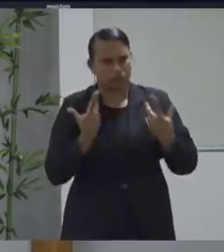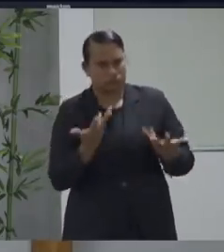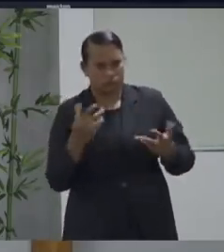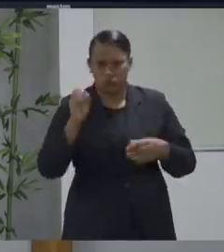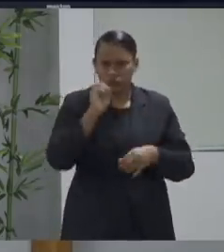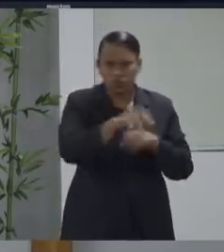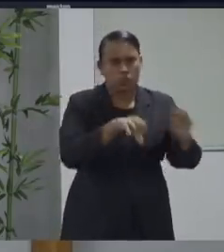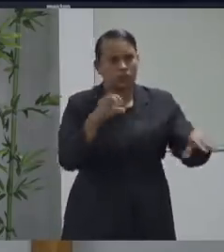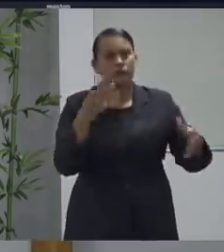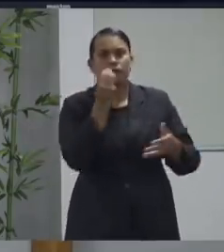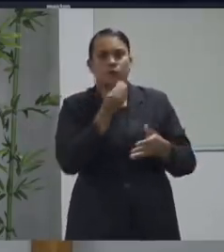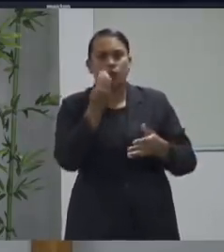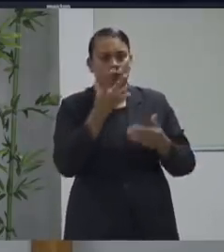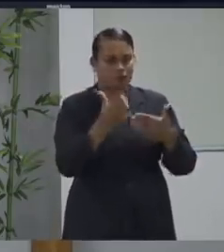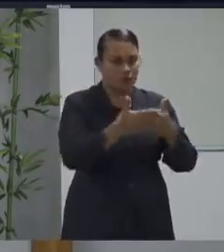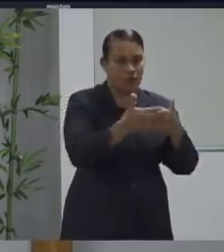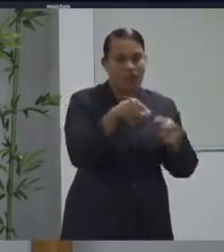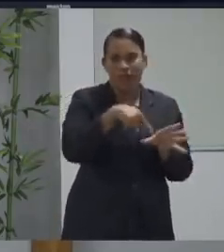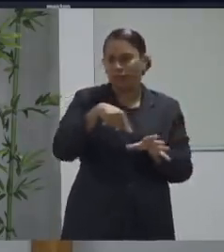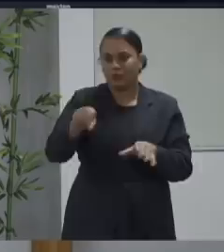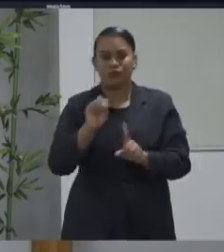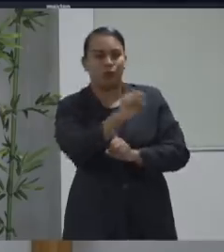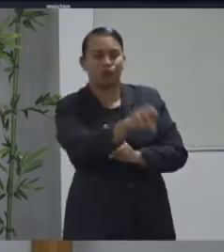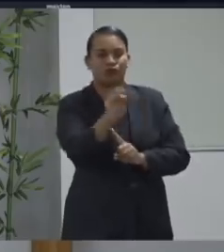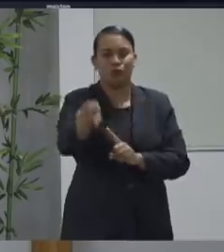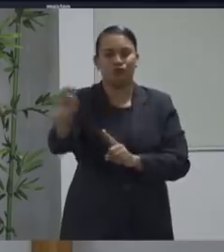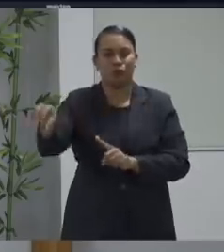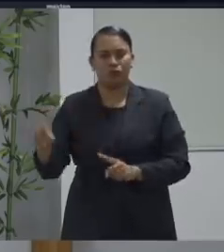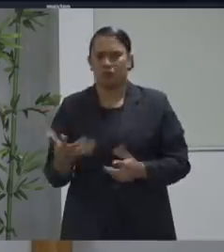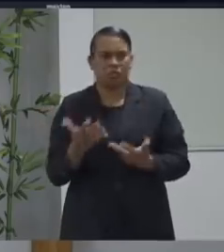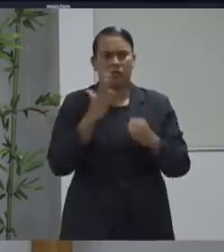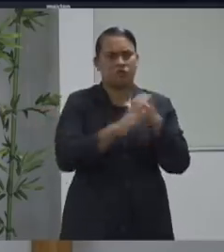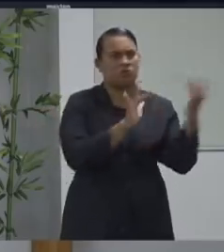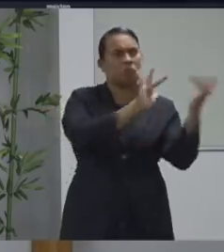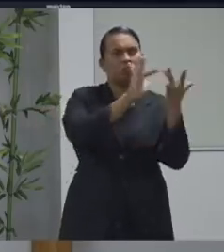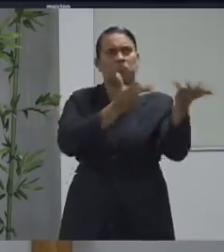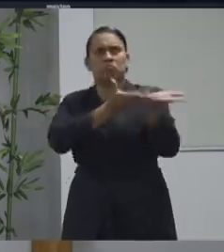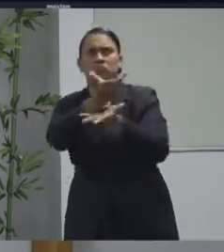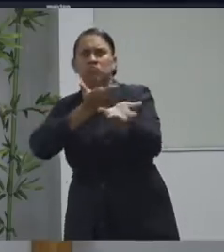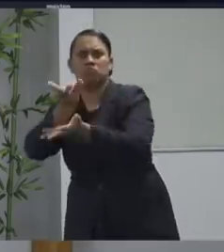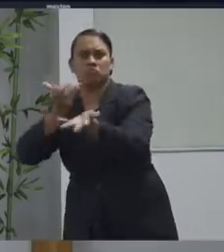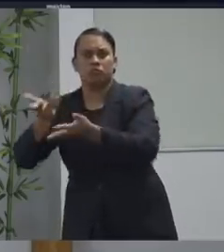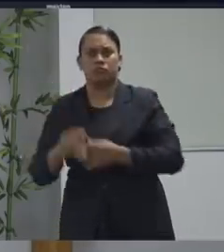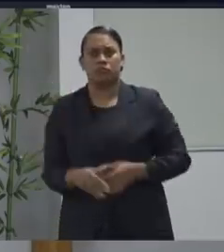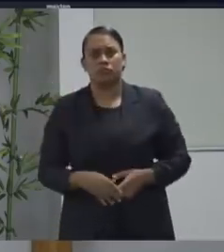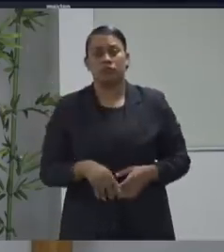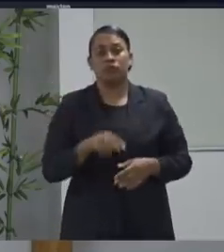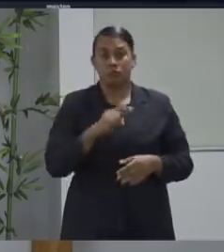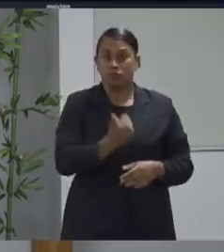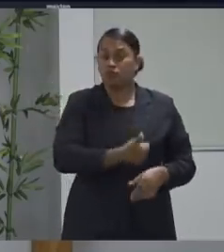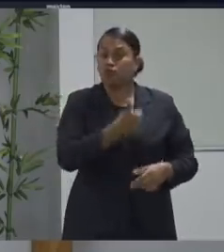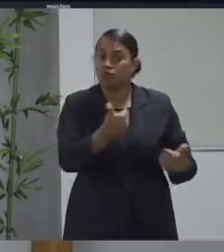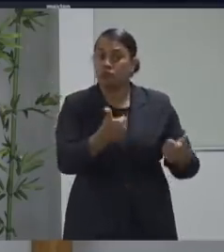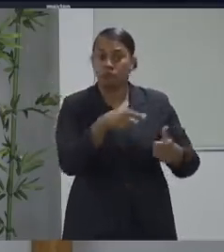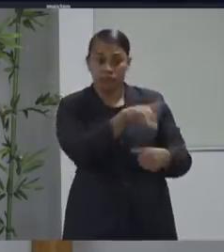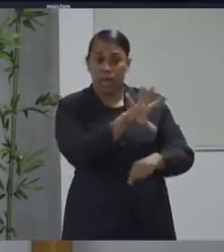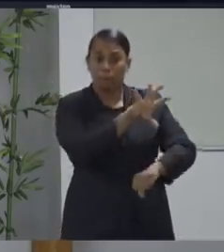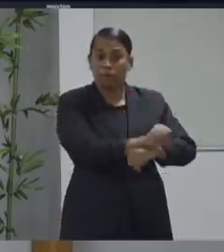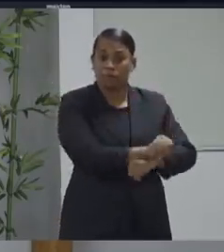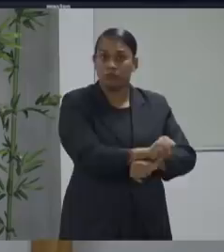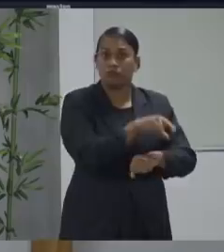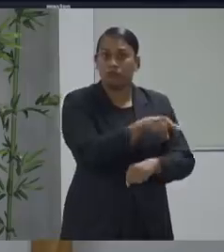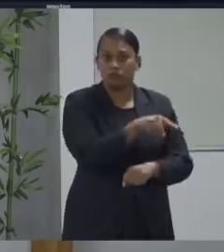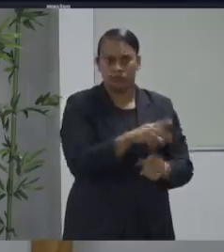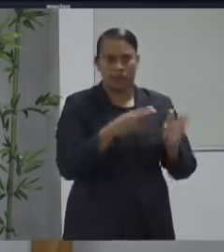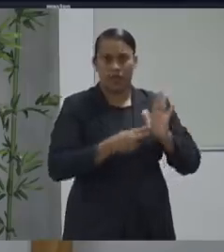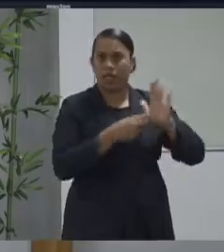door, and she refrained from coming into contact with others. Her good habits spared Nandi from a total